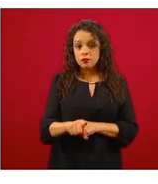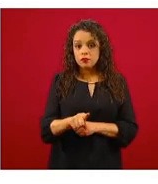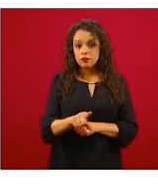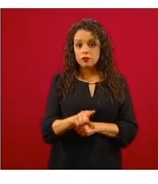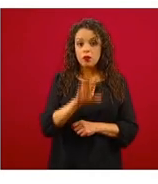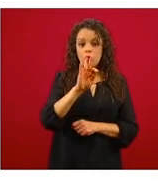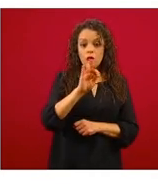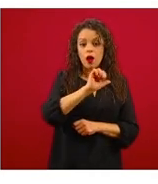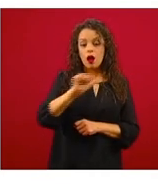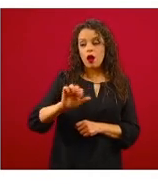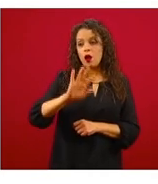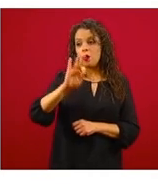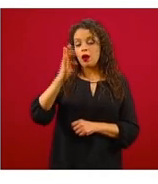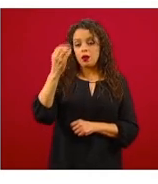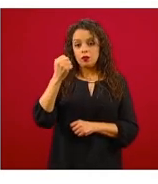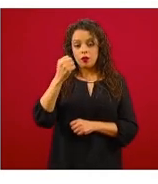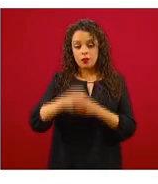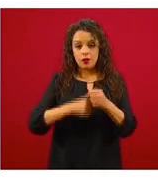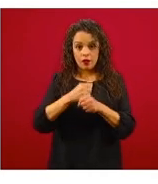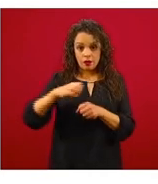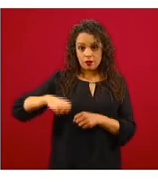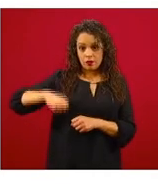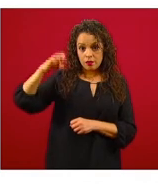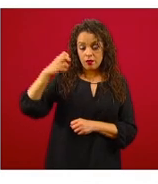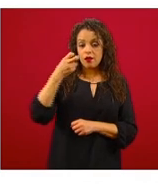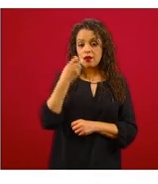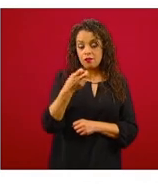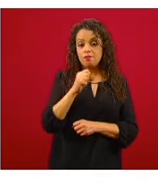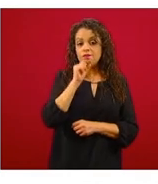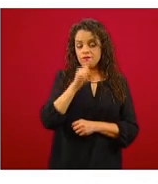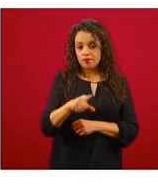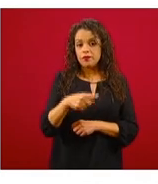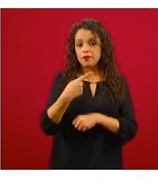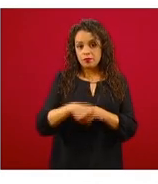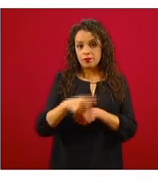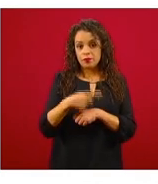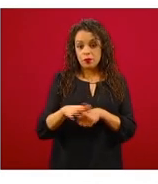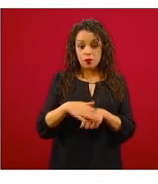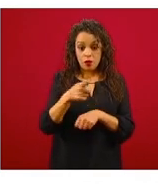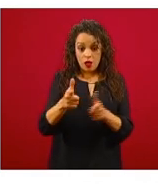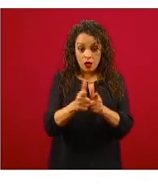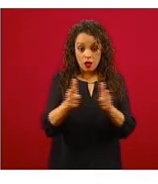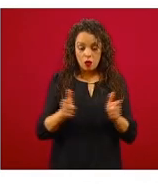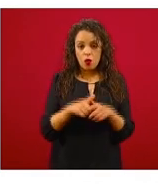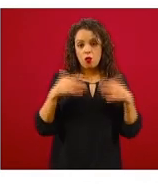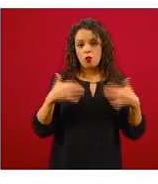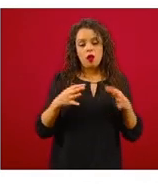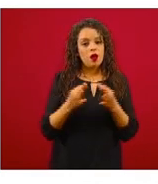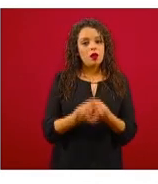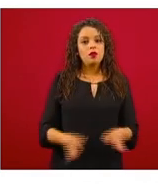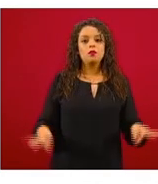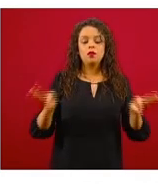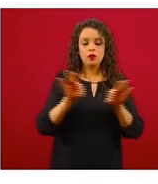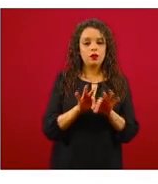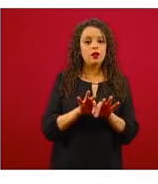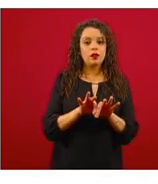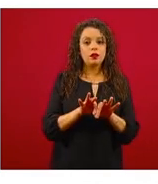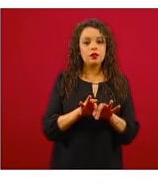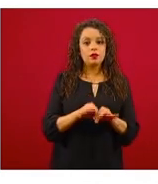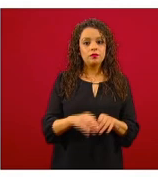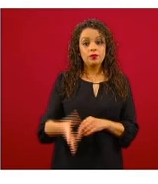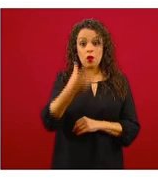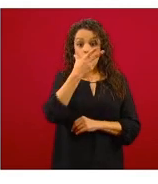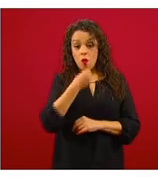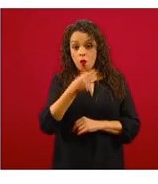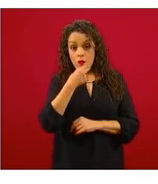an important risk for people between 40 and 49. This is an important group from 40 to 49 years old and